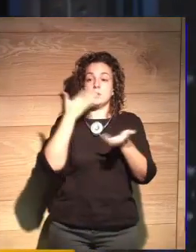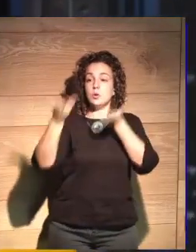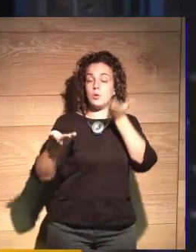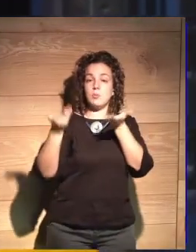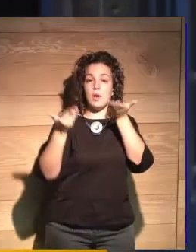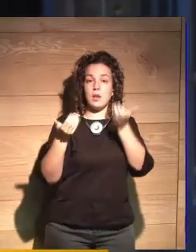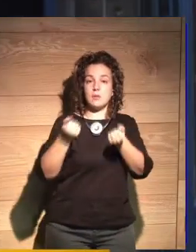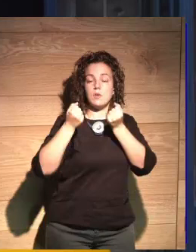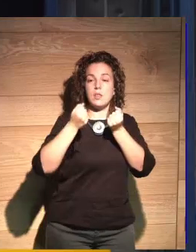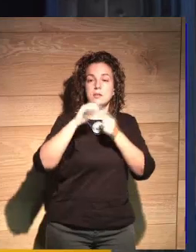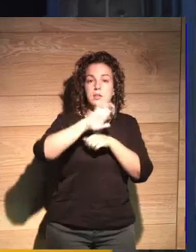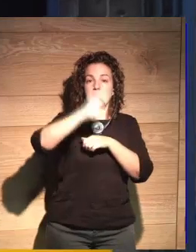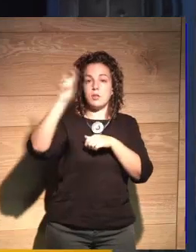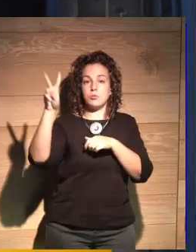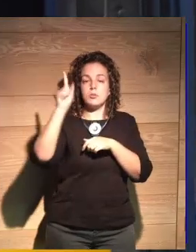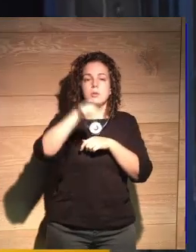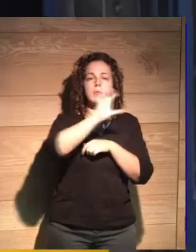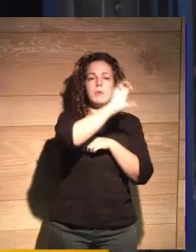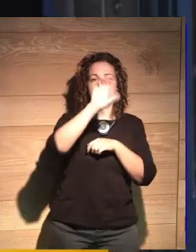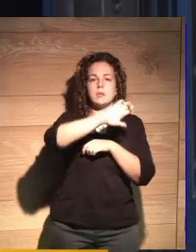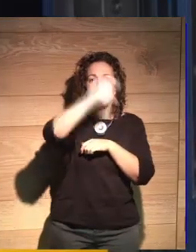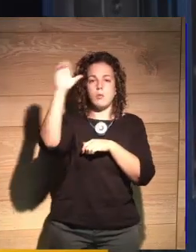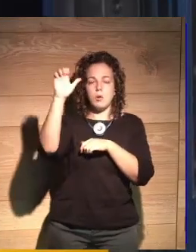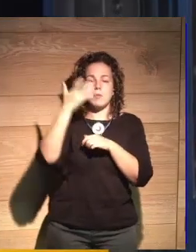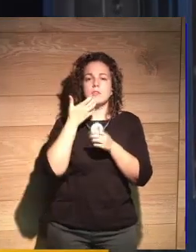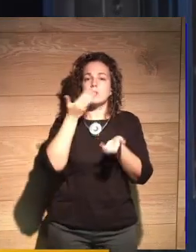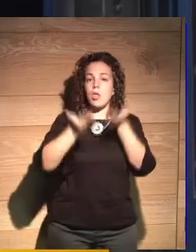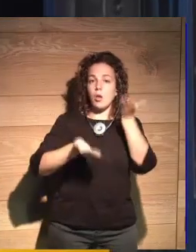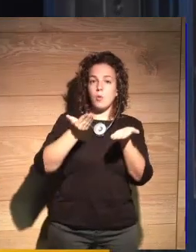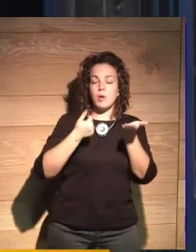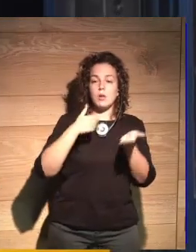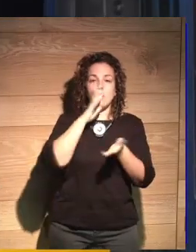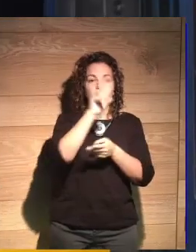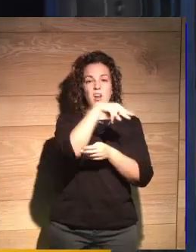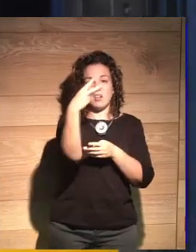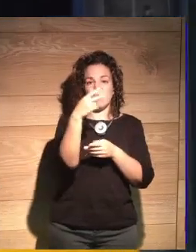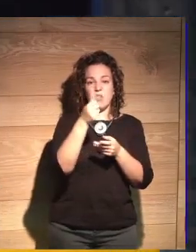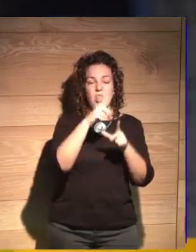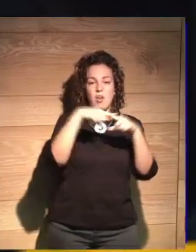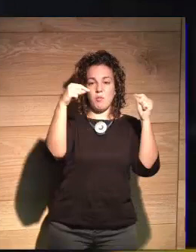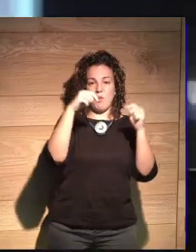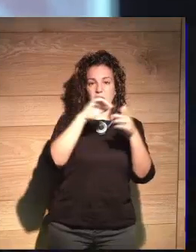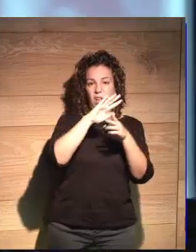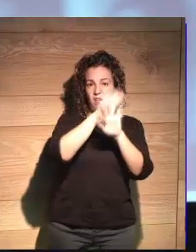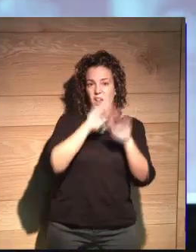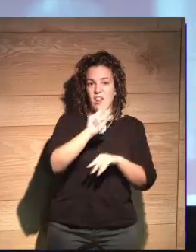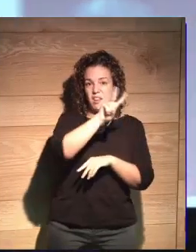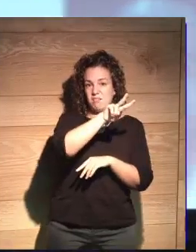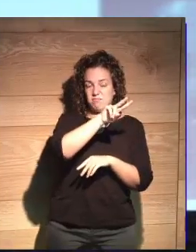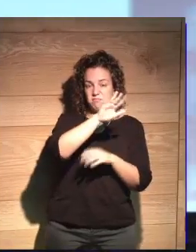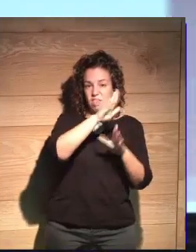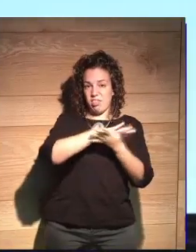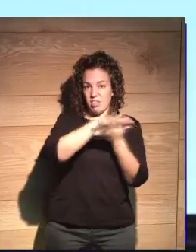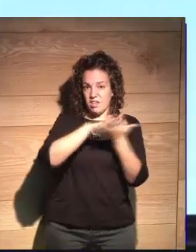countries, with a result of disaster for Japan, that Japan was initiated a World War II